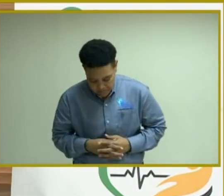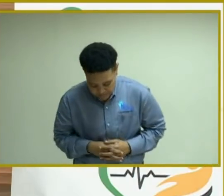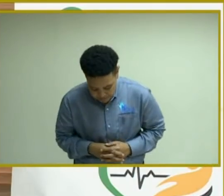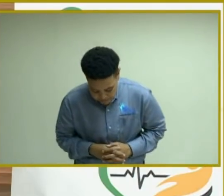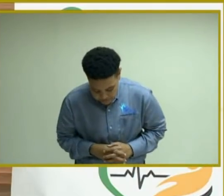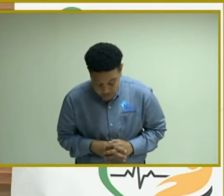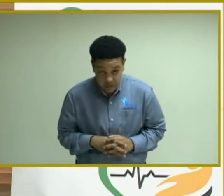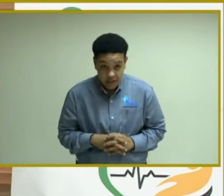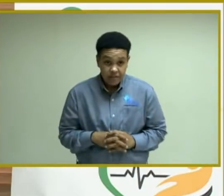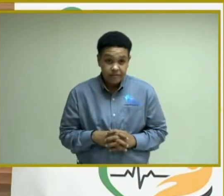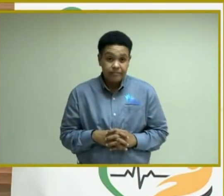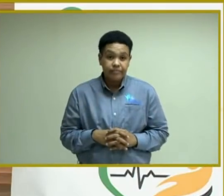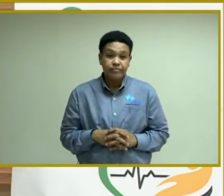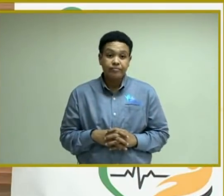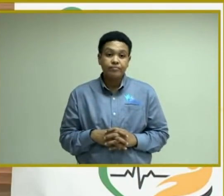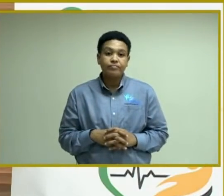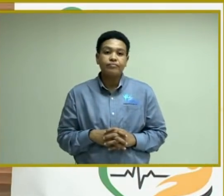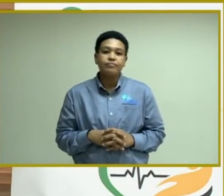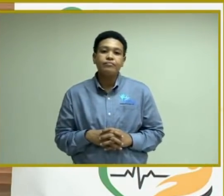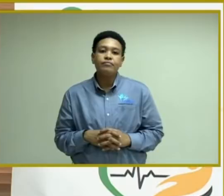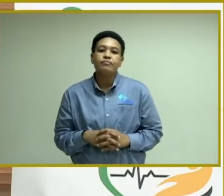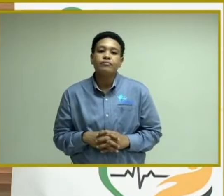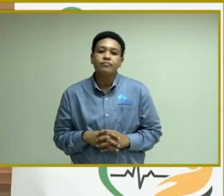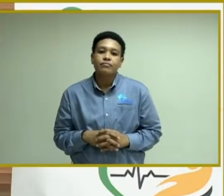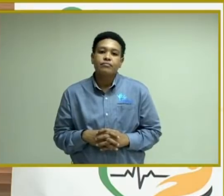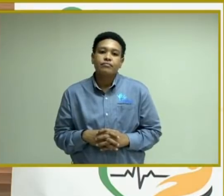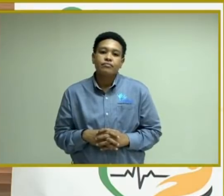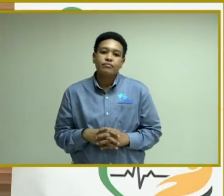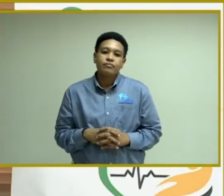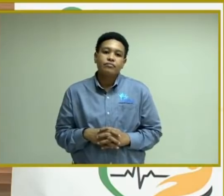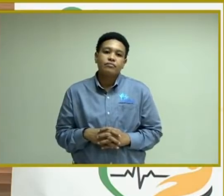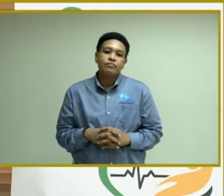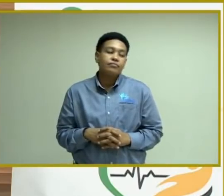It means that we